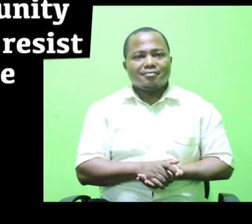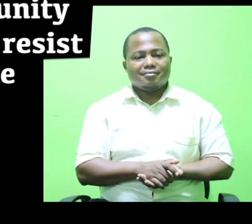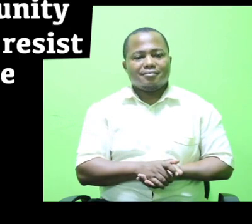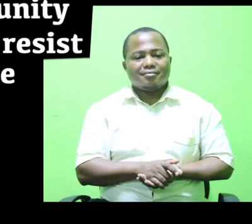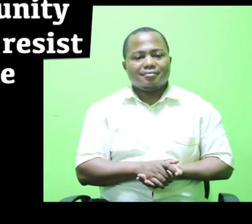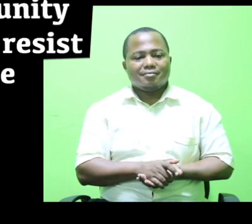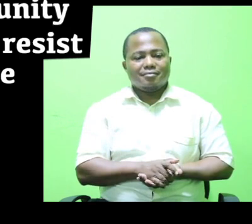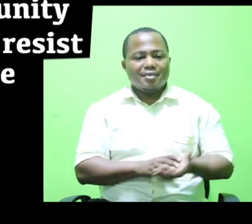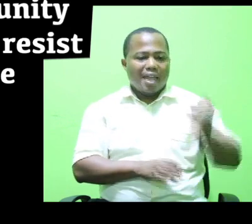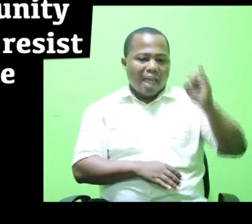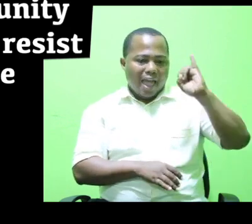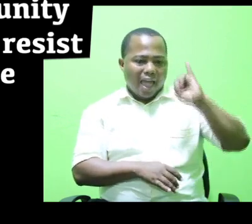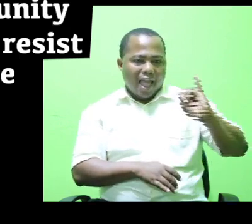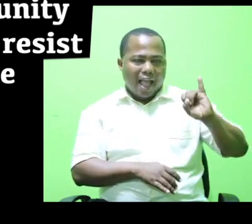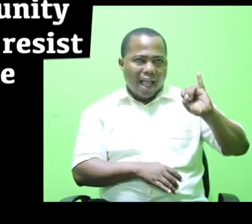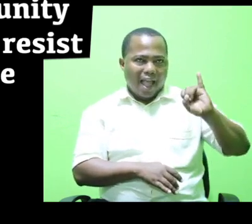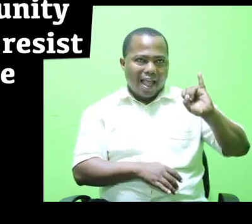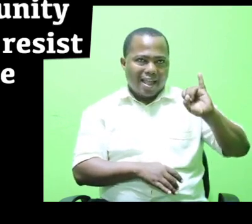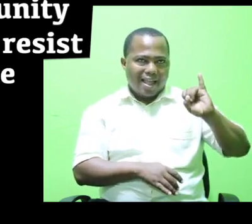breastfeeding,